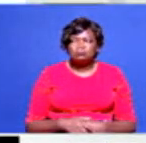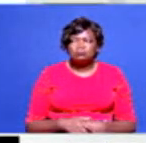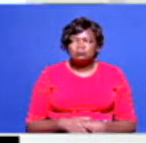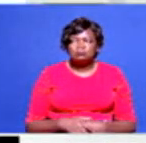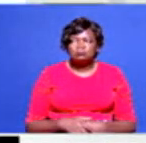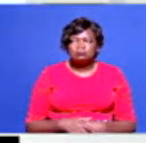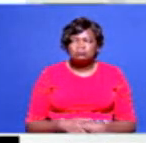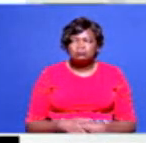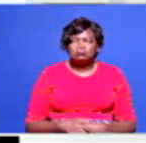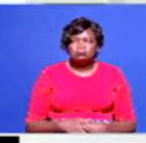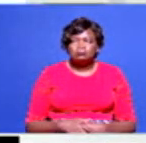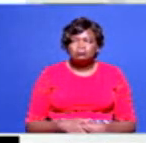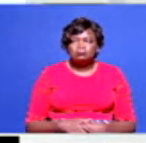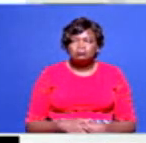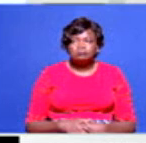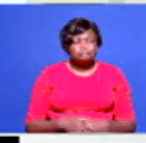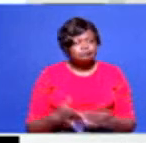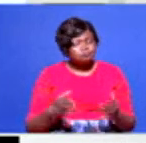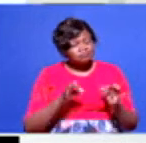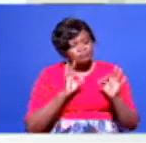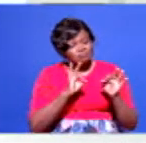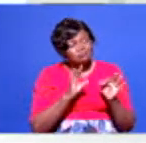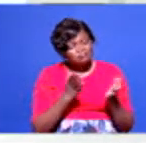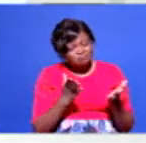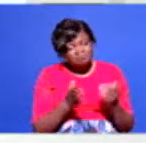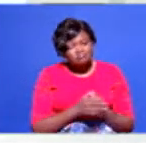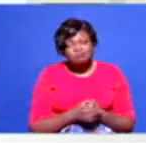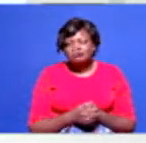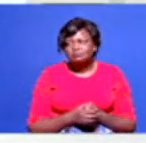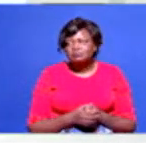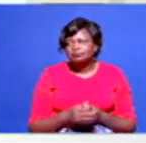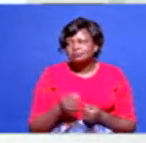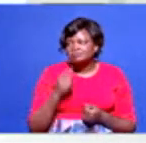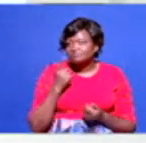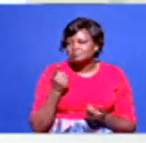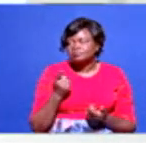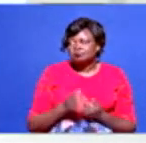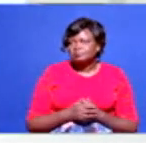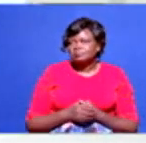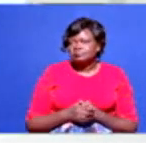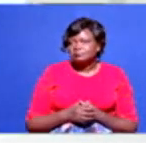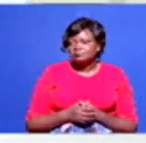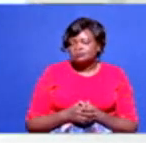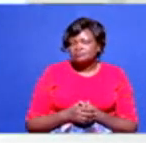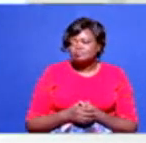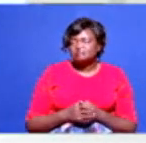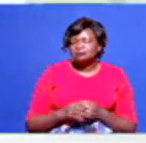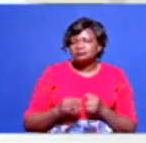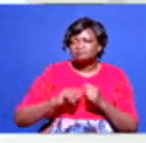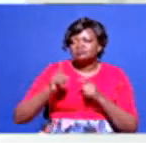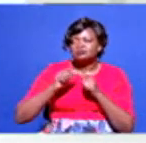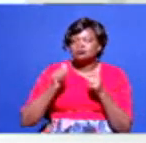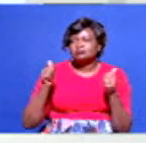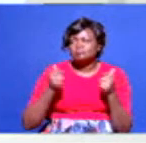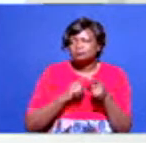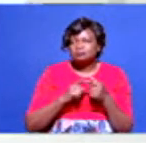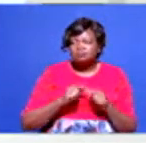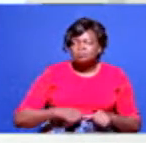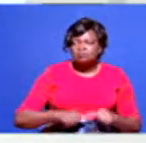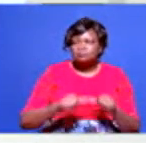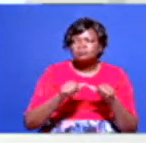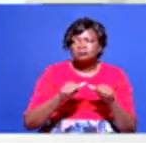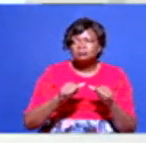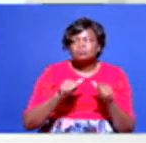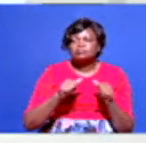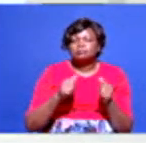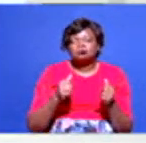All right, you go first. I was just going to say, quite an illustrious journey. Absolutely, and as we continue to give you a comprehensive coverage of the